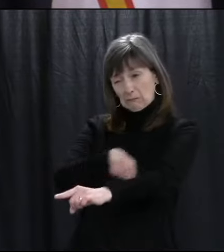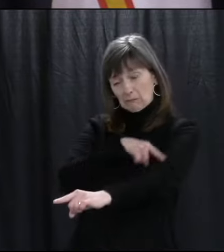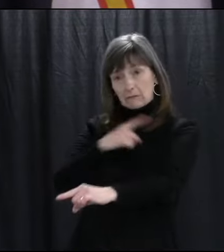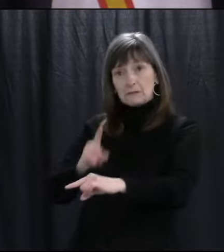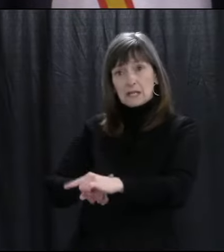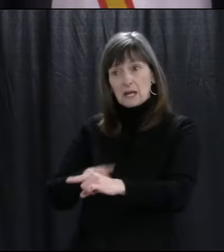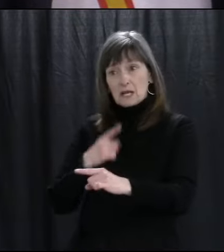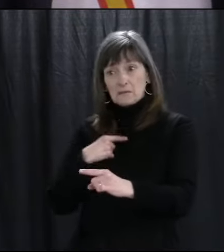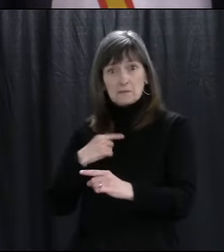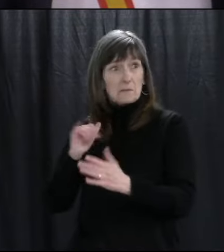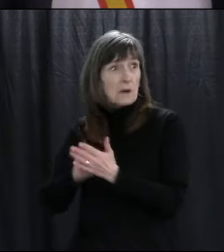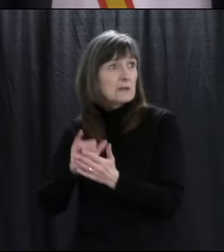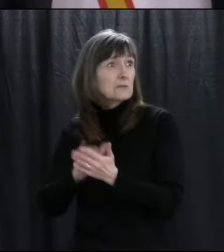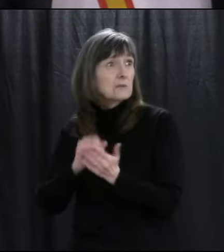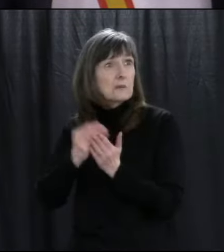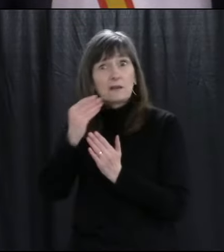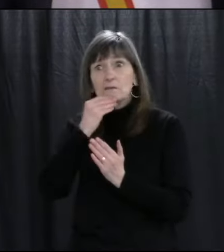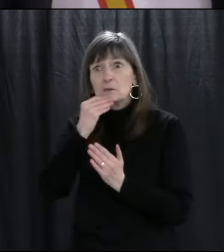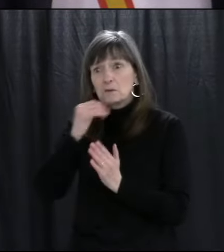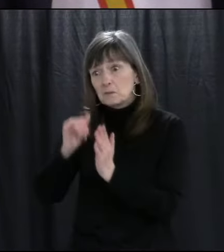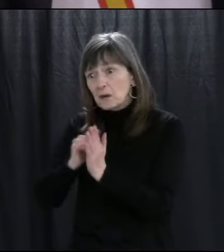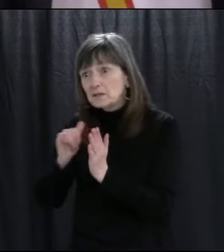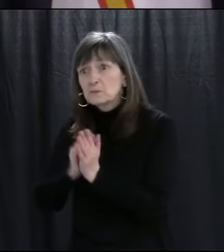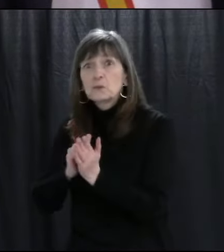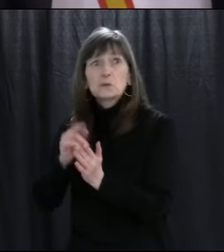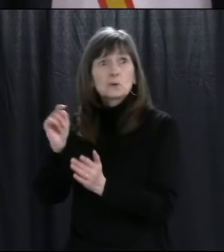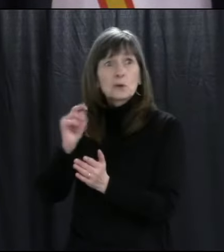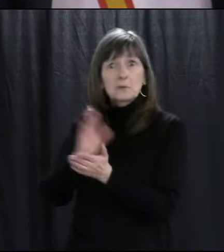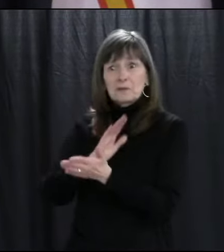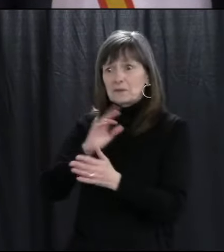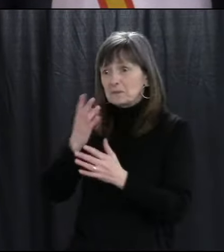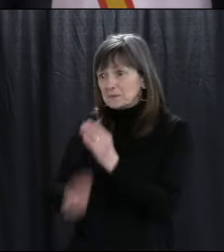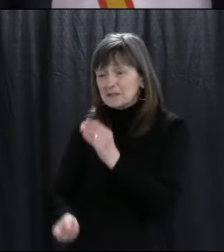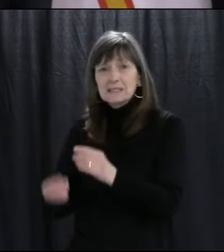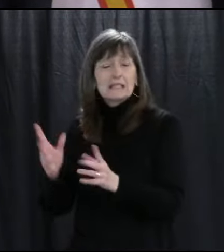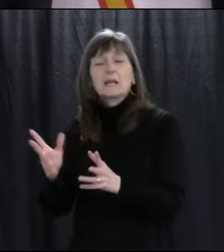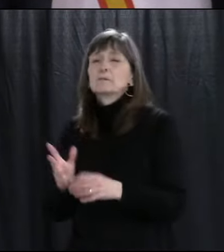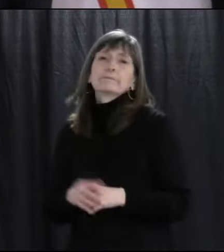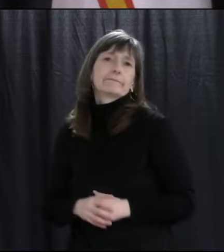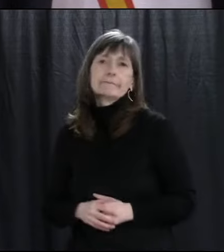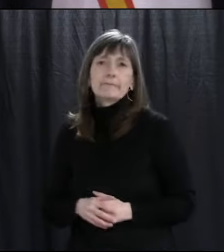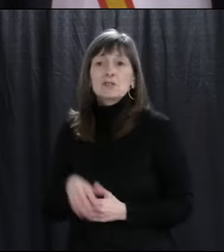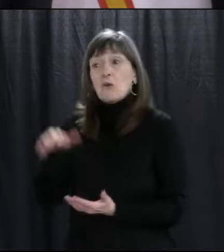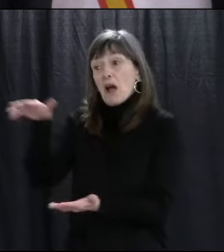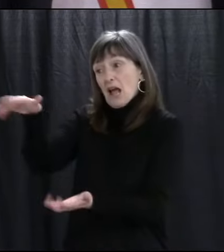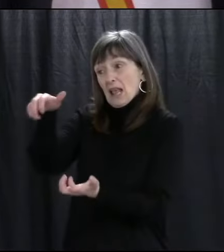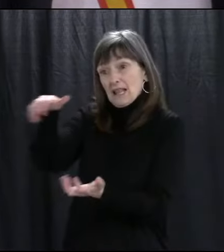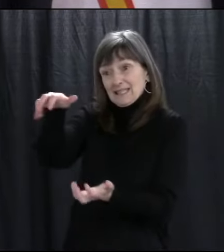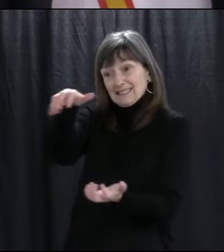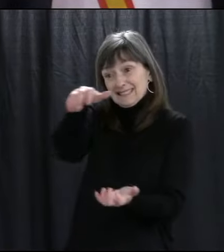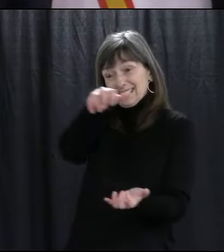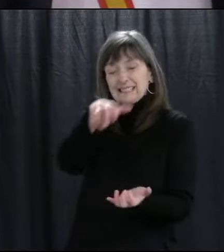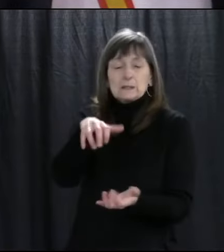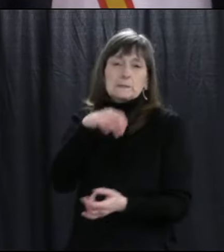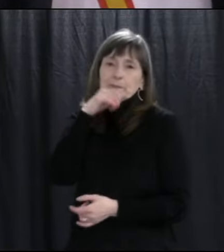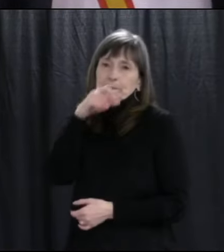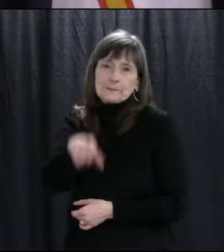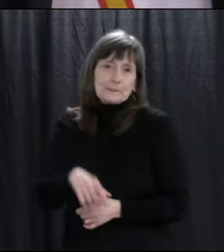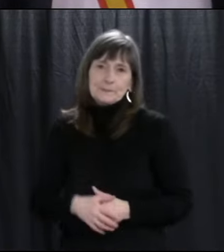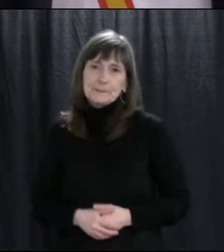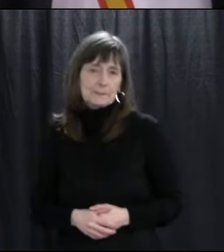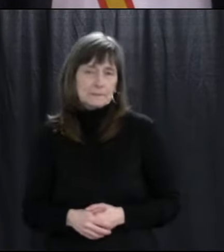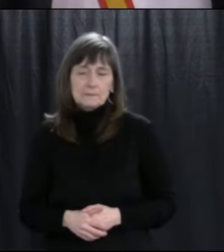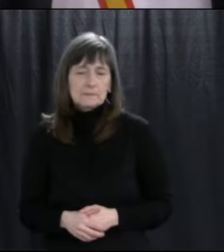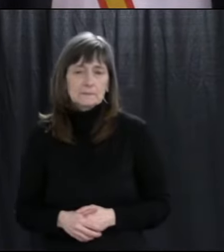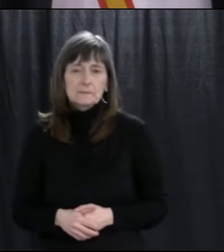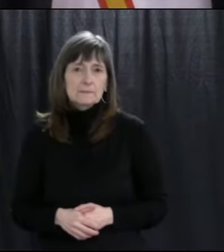able to get some groceries. So, hoarding at this point is not necessary. I think to some